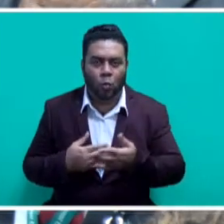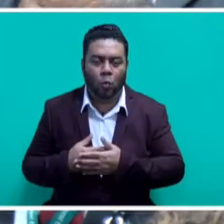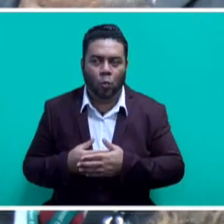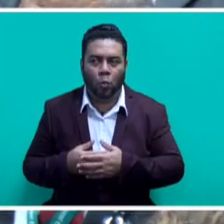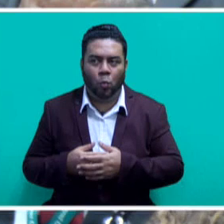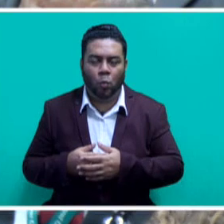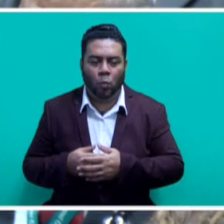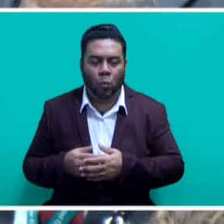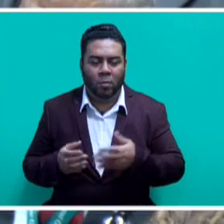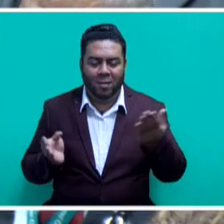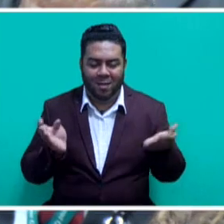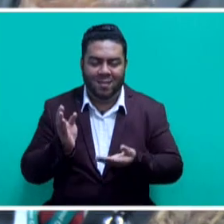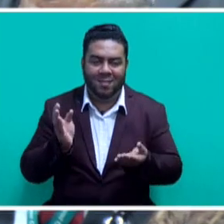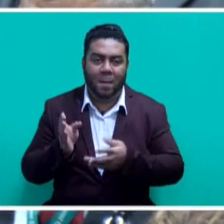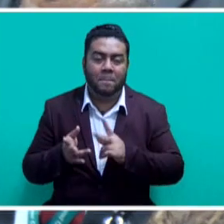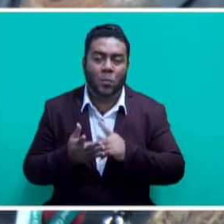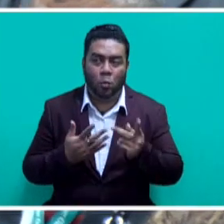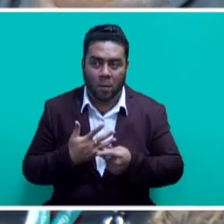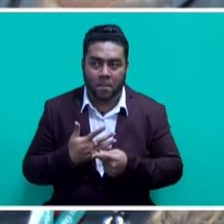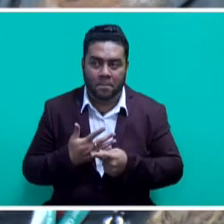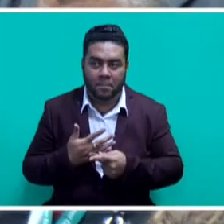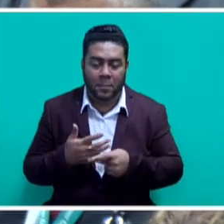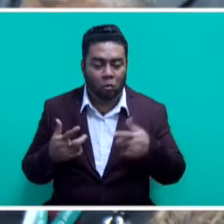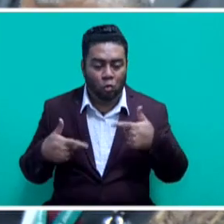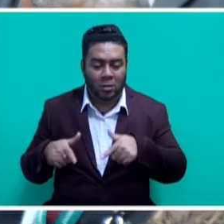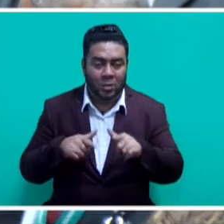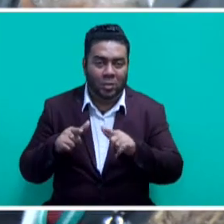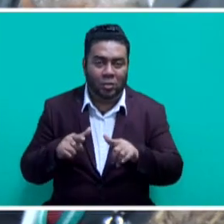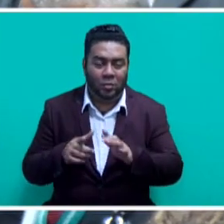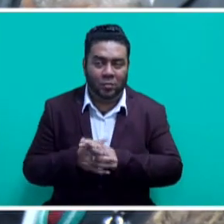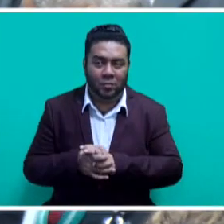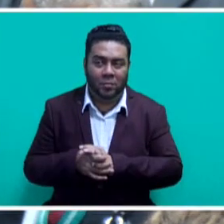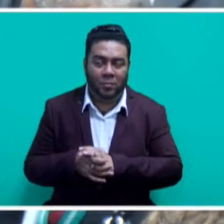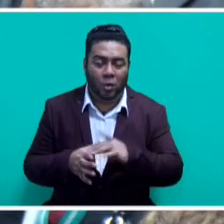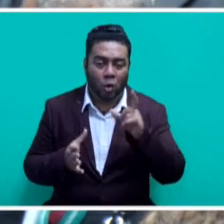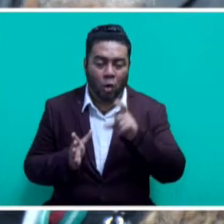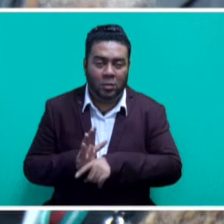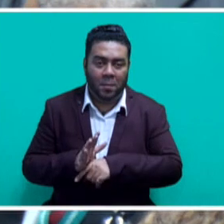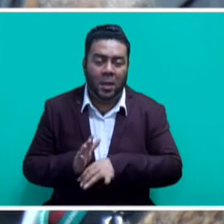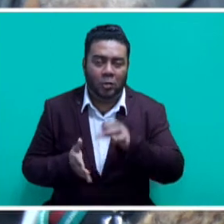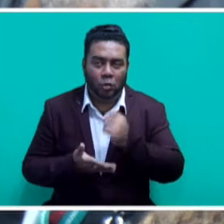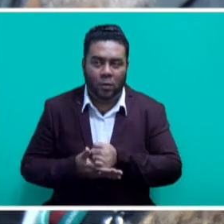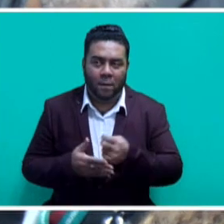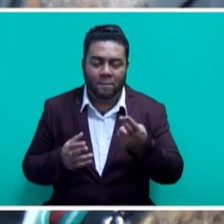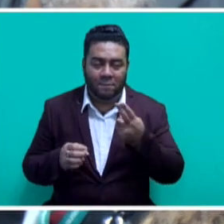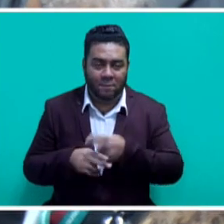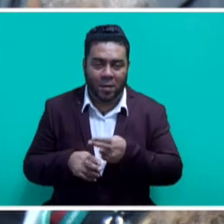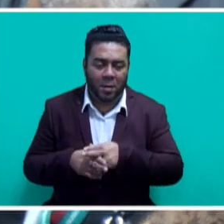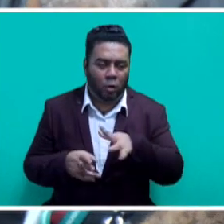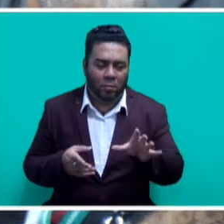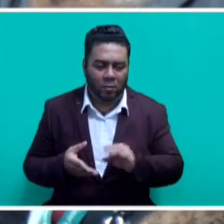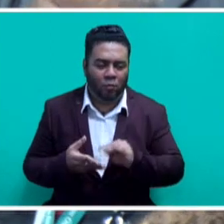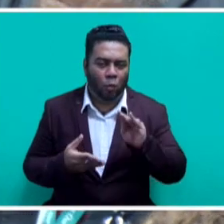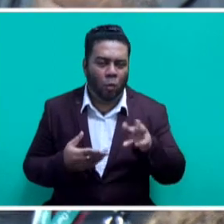cartage program. The program provides transportation, cost relief, by ensuring farmers not to be burdened with the excessive